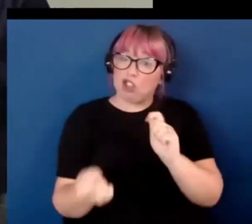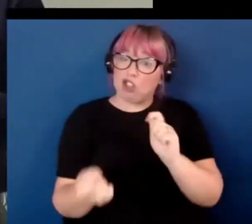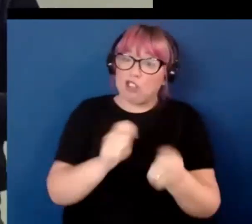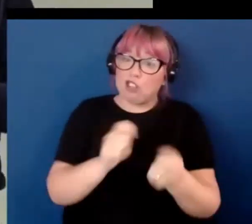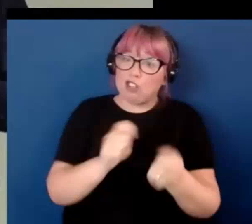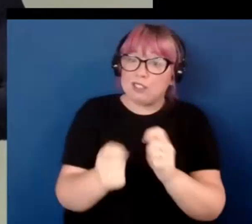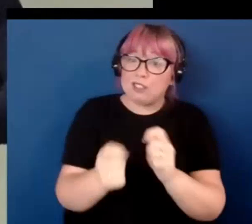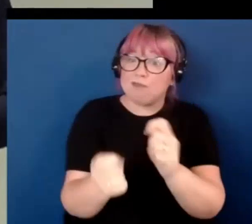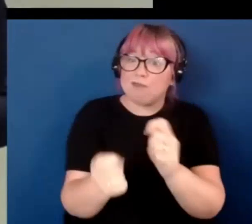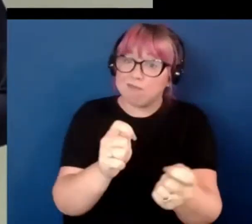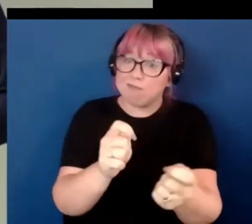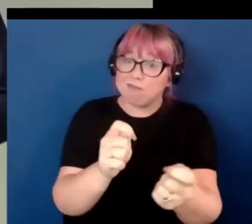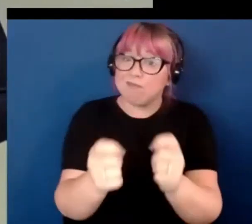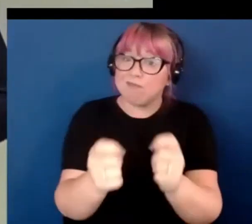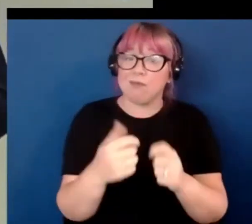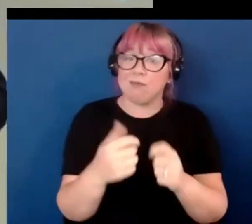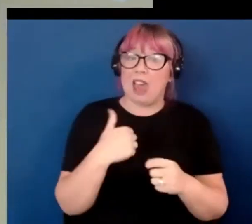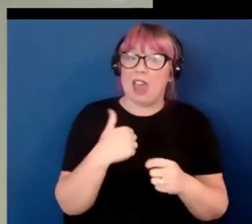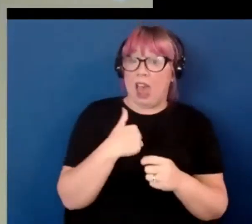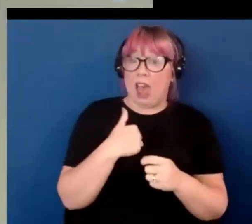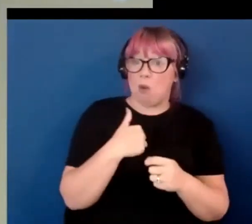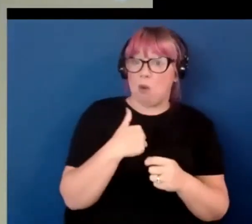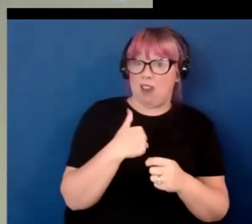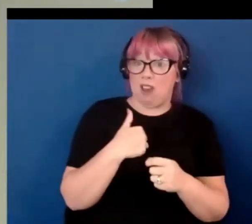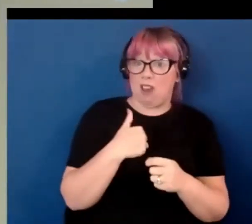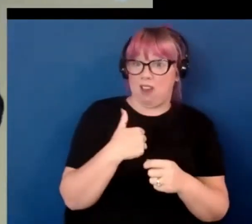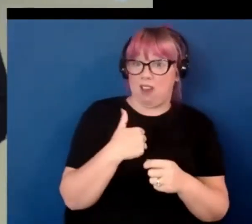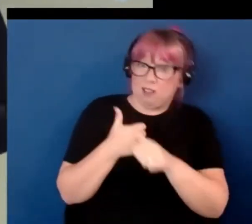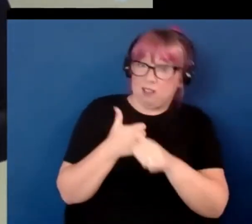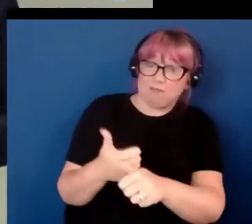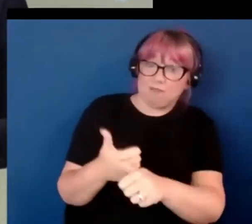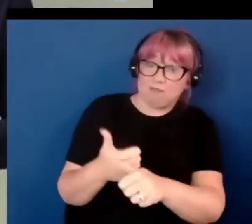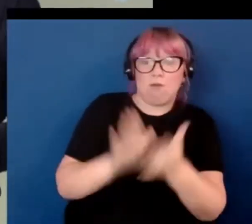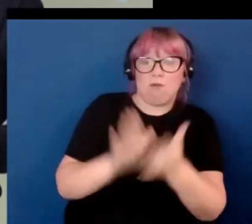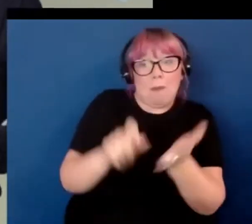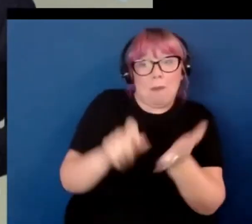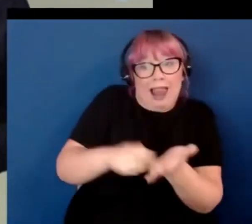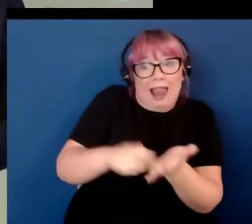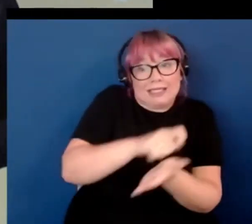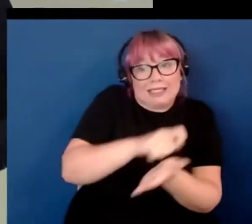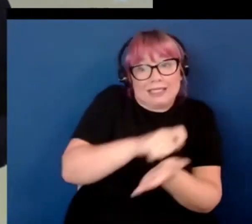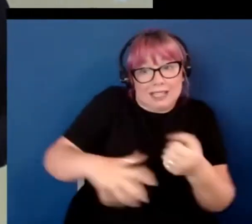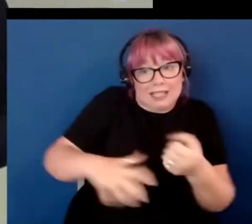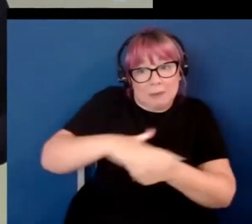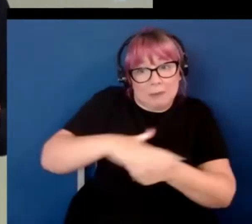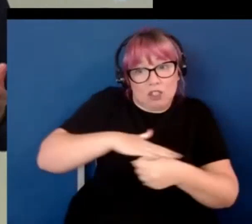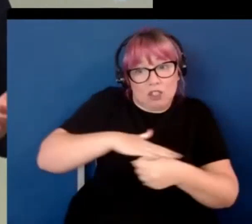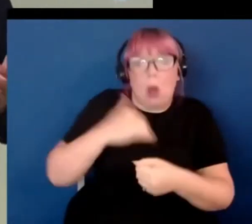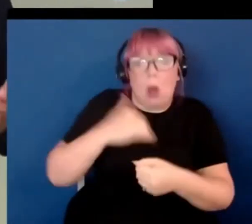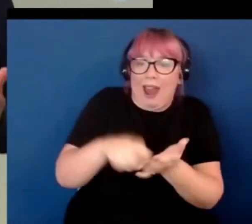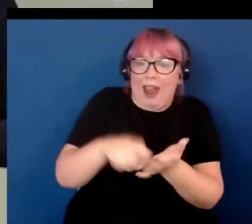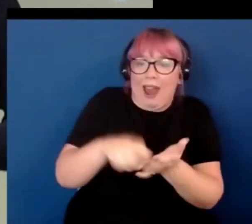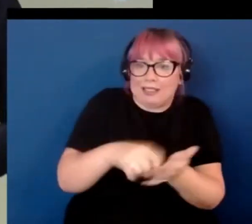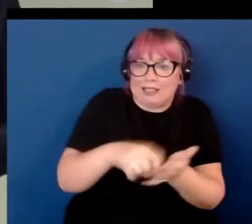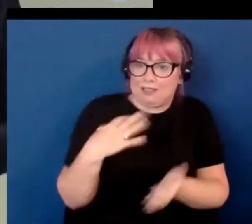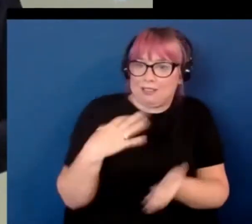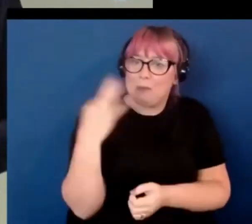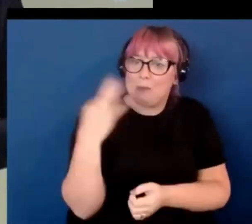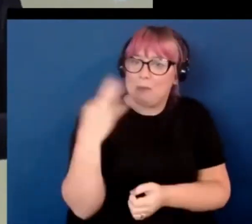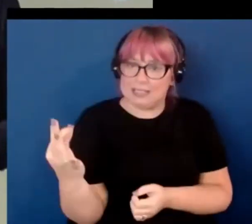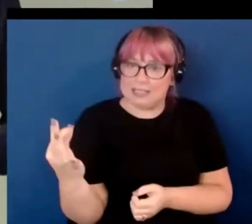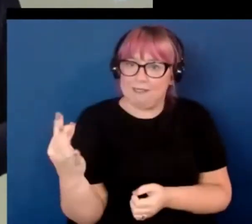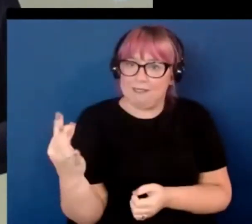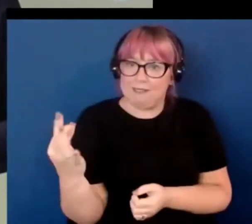from elected positions. And in our roles as elected representatives, we must forge new ways of working with these